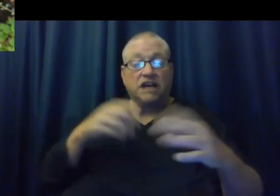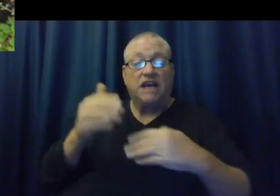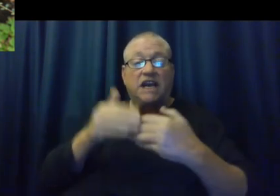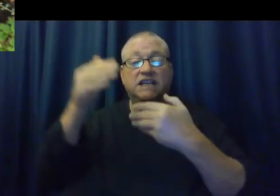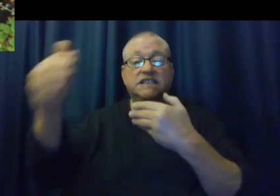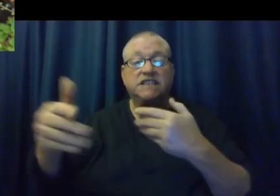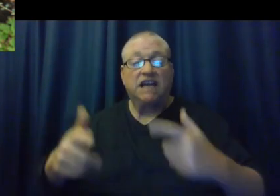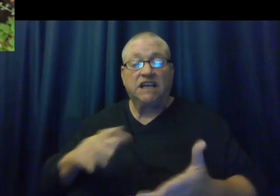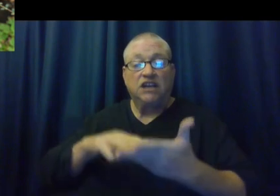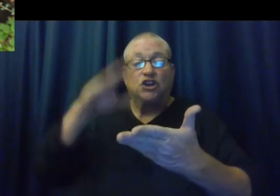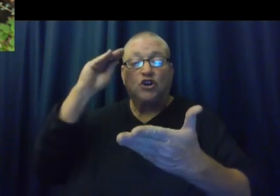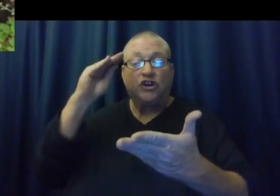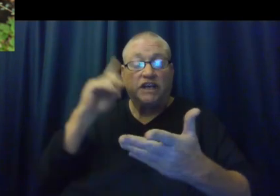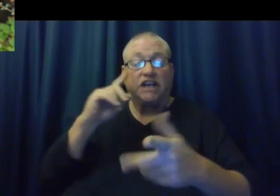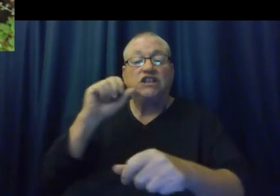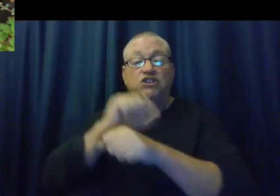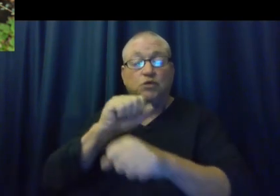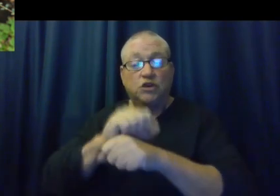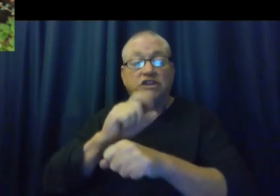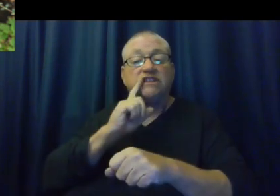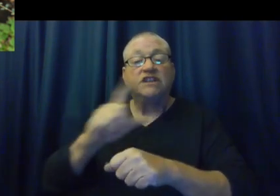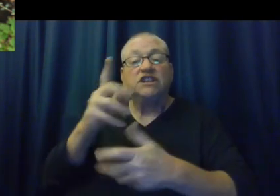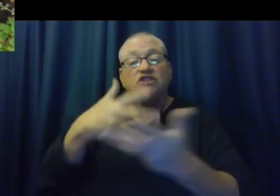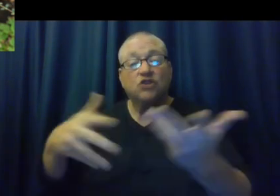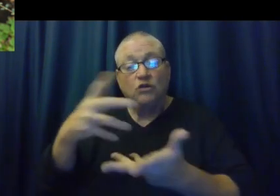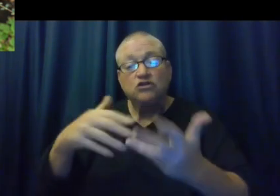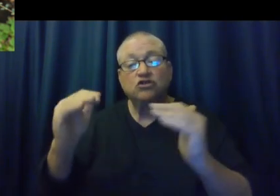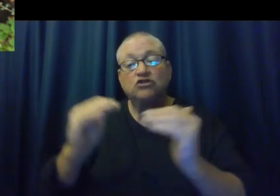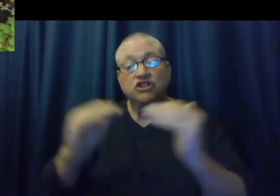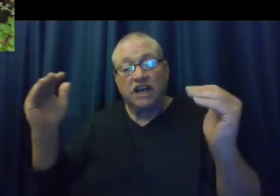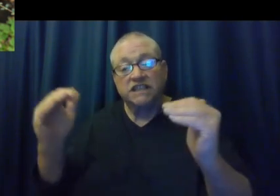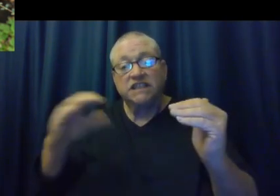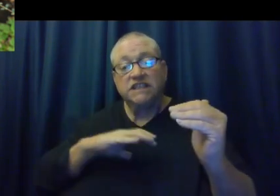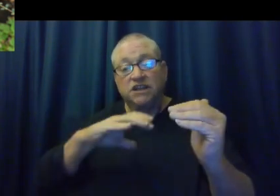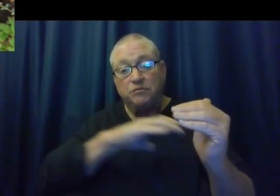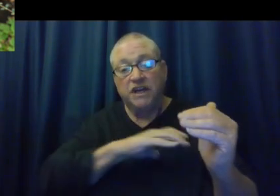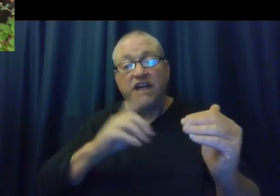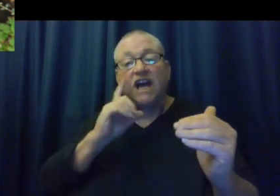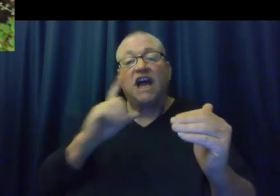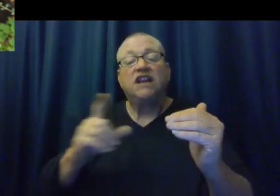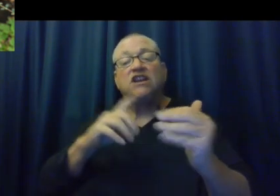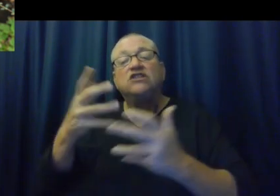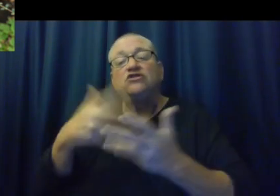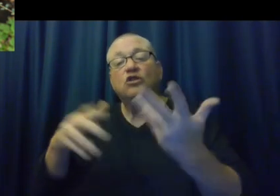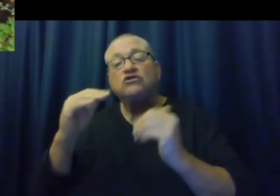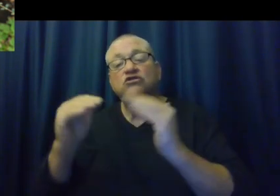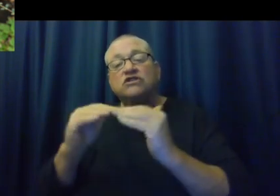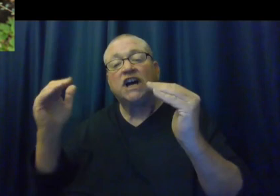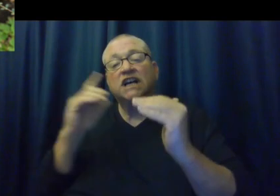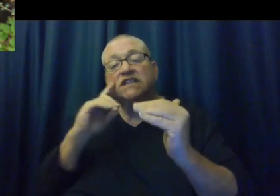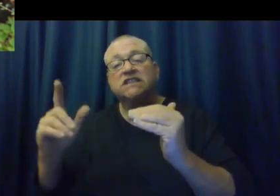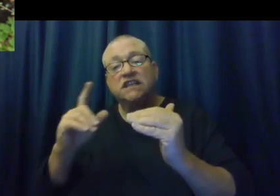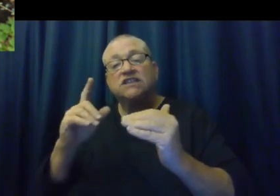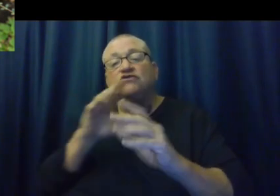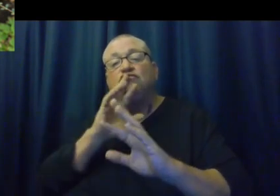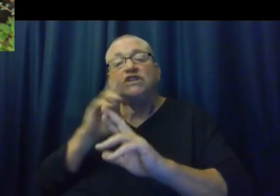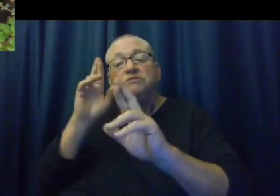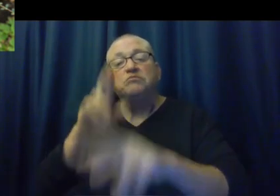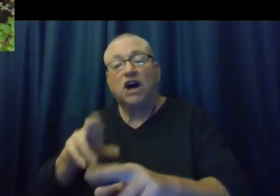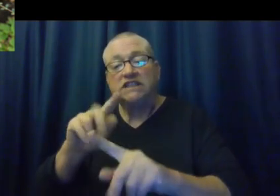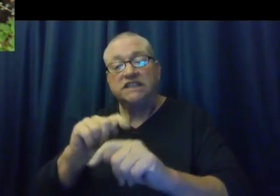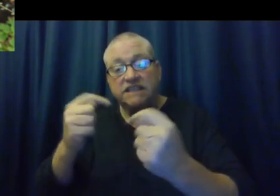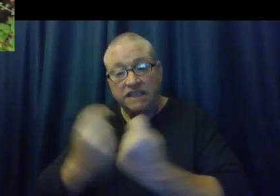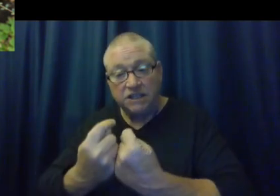collaborates across campus through the Social Justice and Equity Committee, the Structural Equity and Bias Response Team, and other opportunities focused